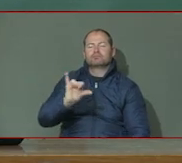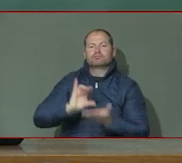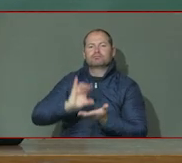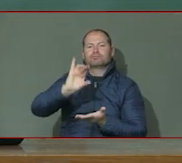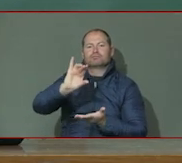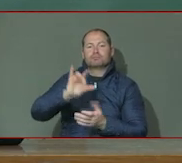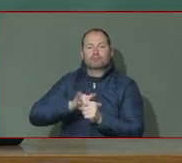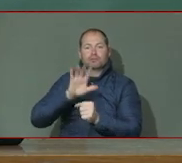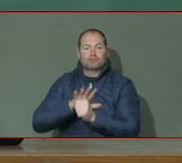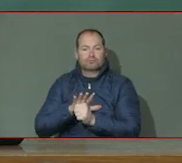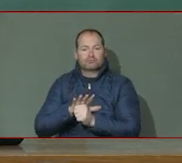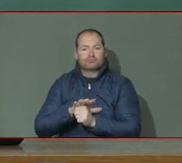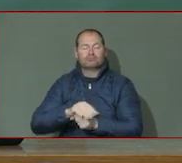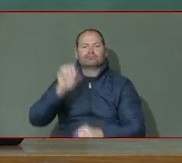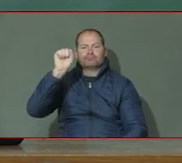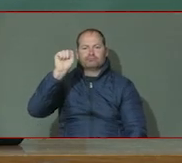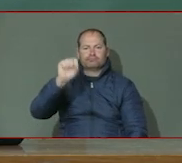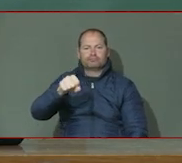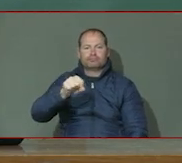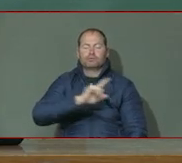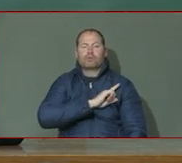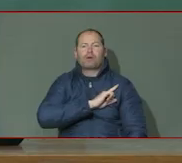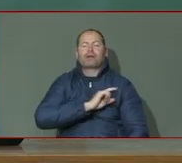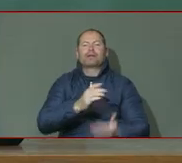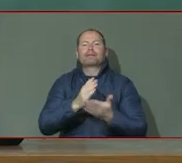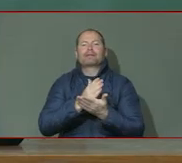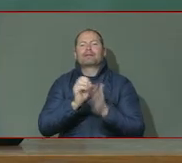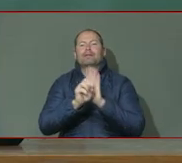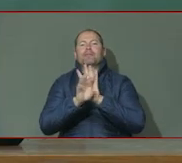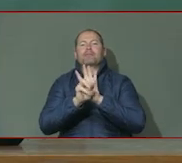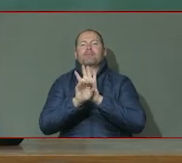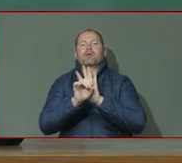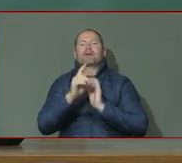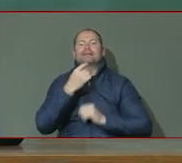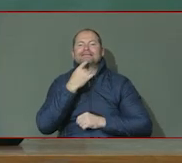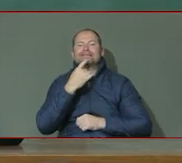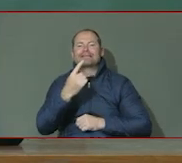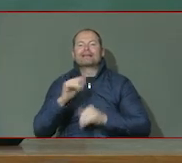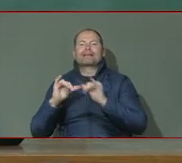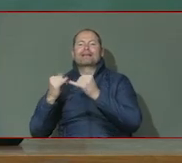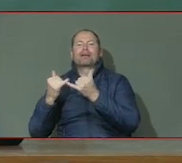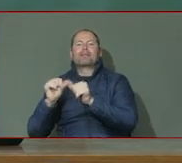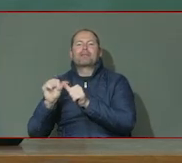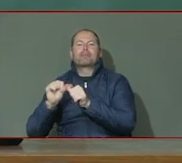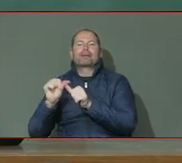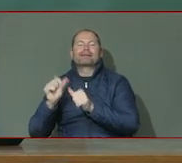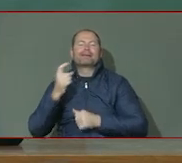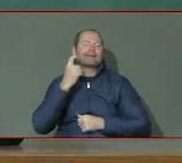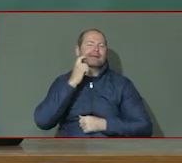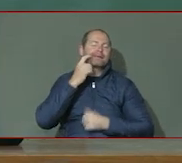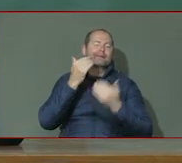Cola, all right, because the market tells you it's actually a better company than the Candy Limited, all